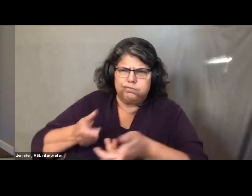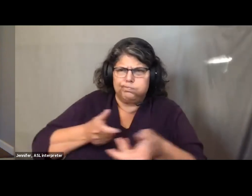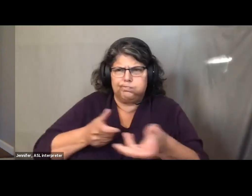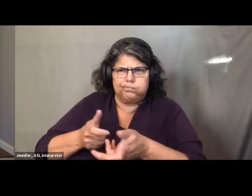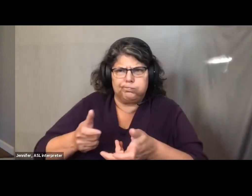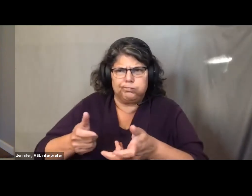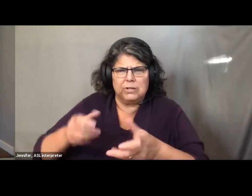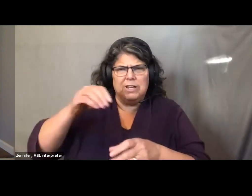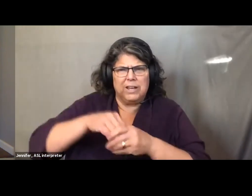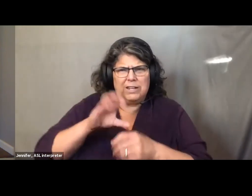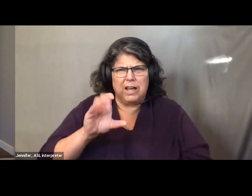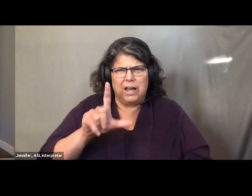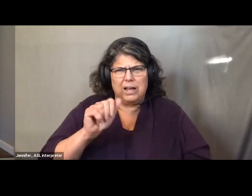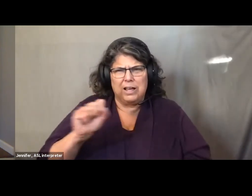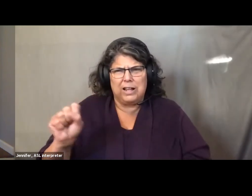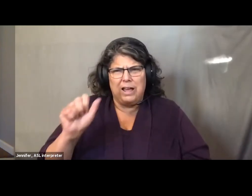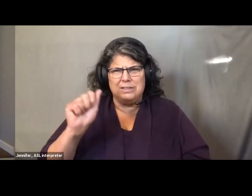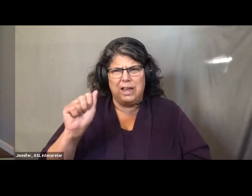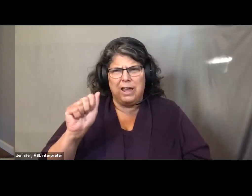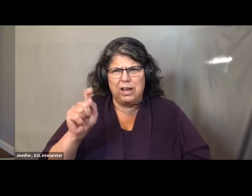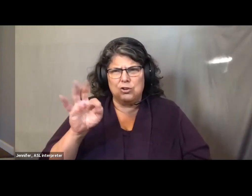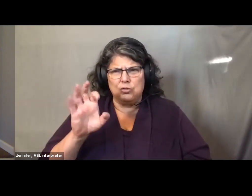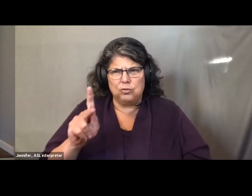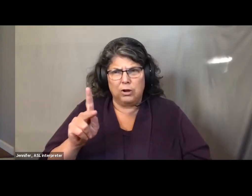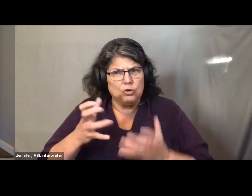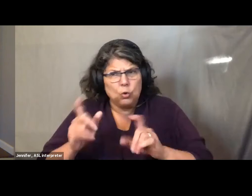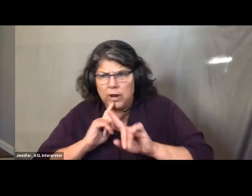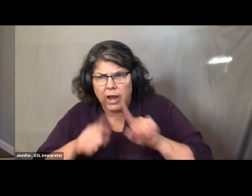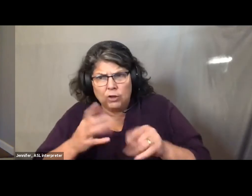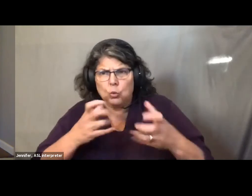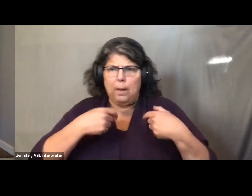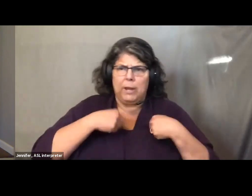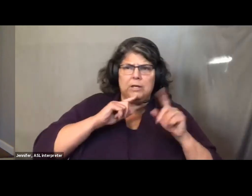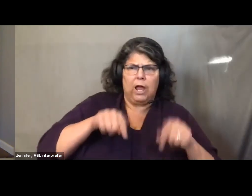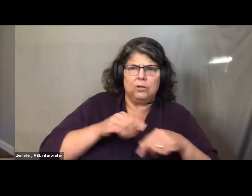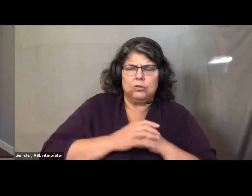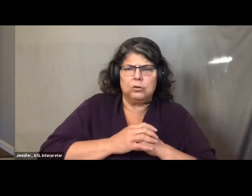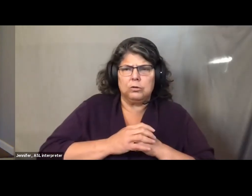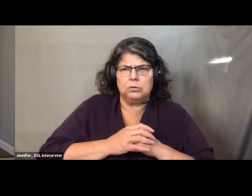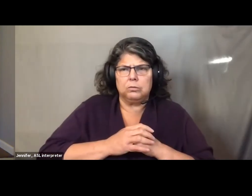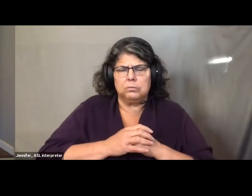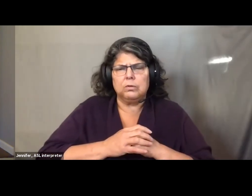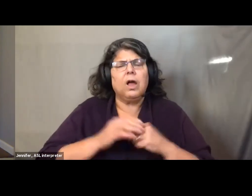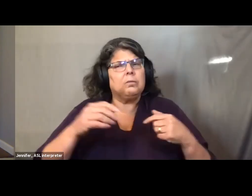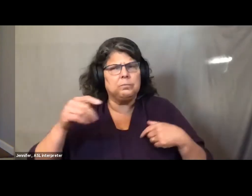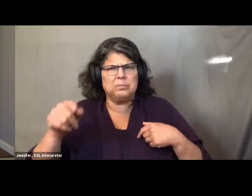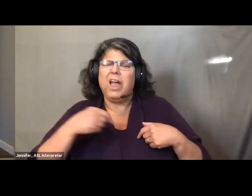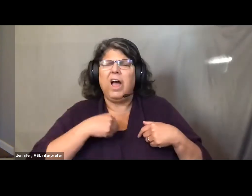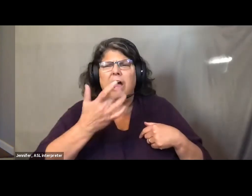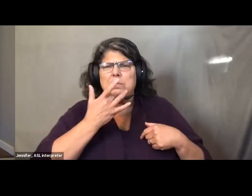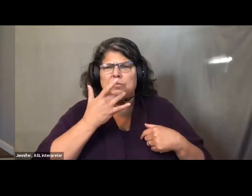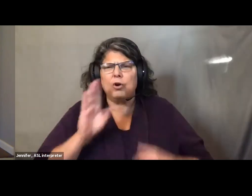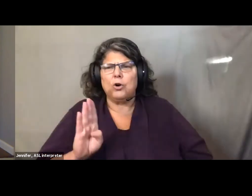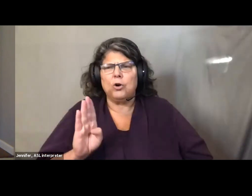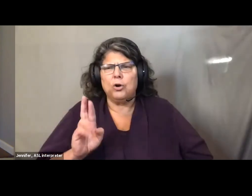if you want to answer that, I can. I'm going to actually let Bruce technically